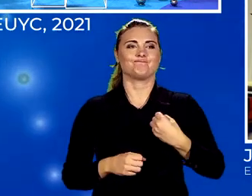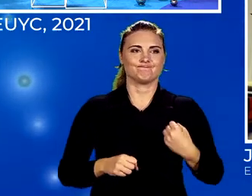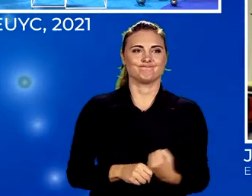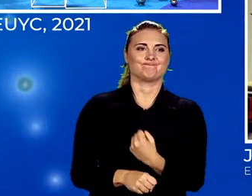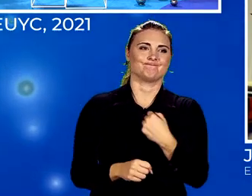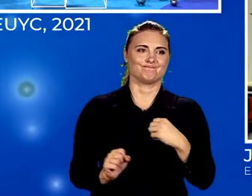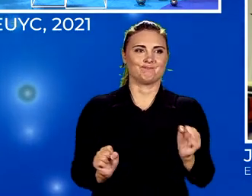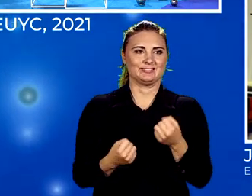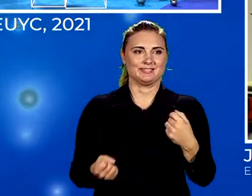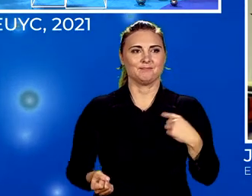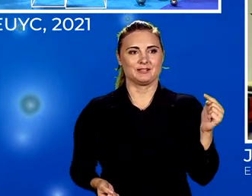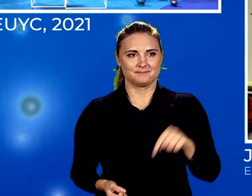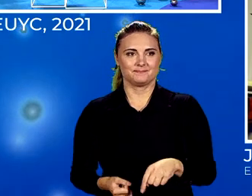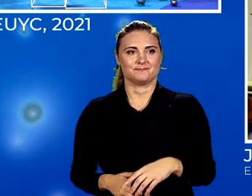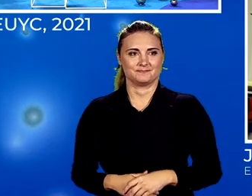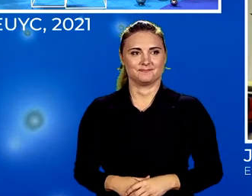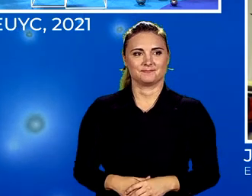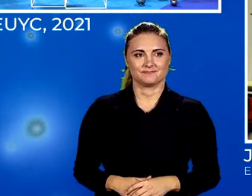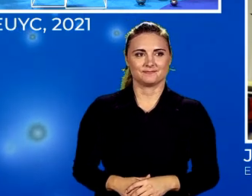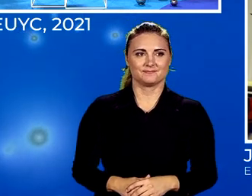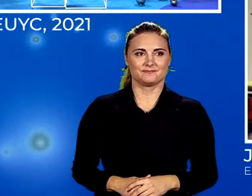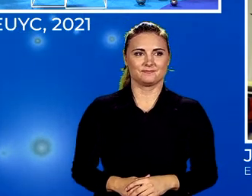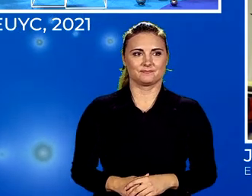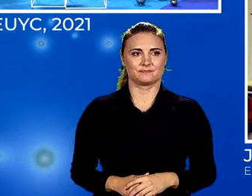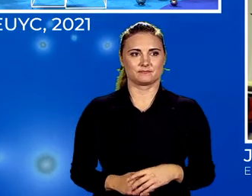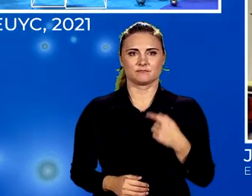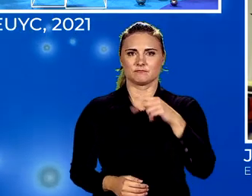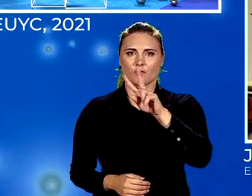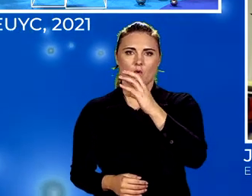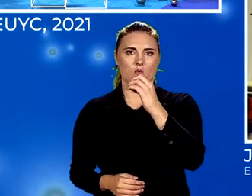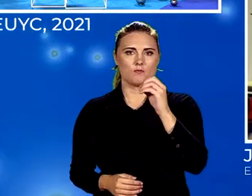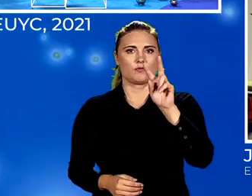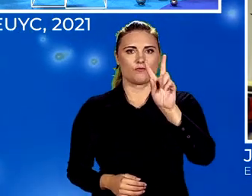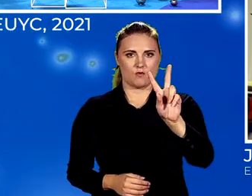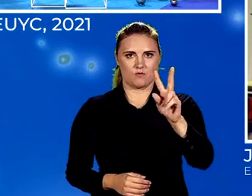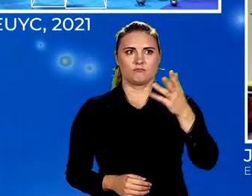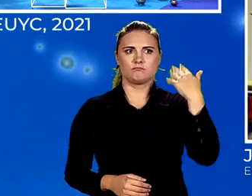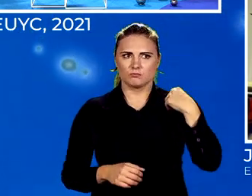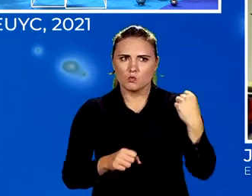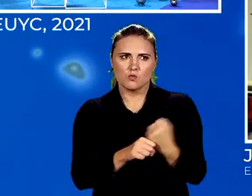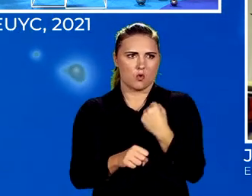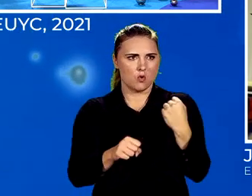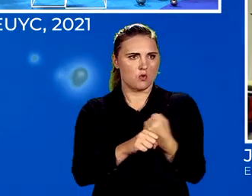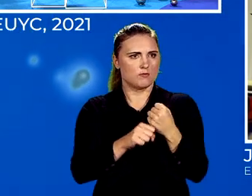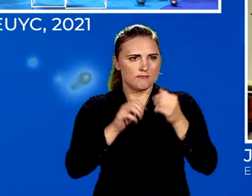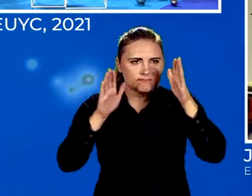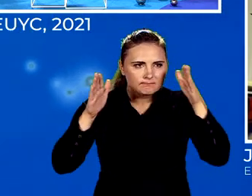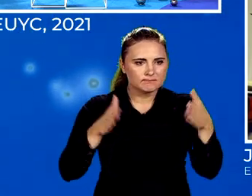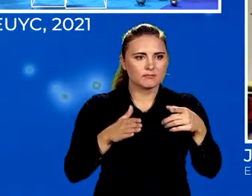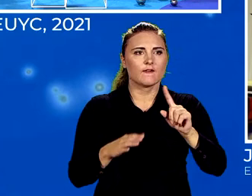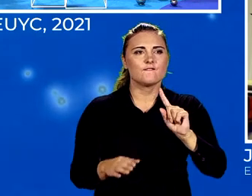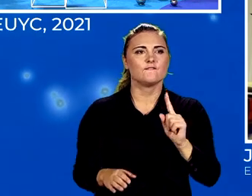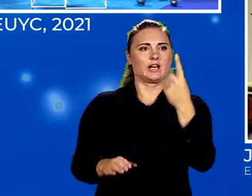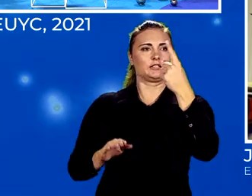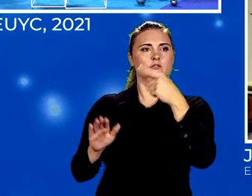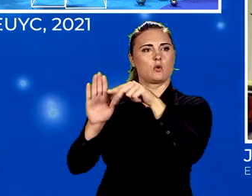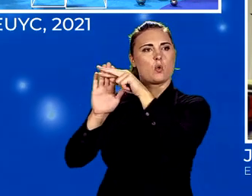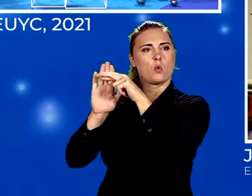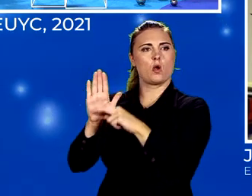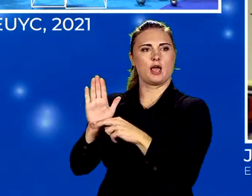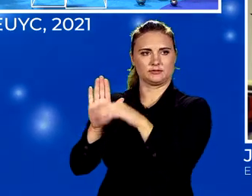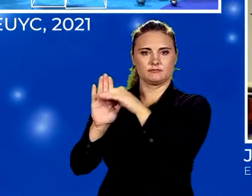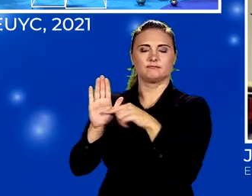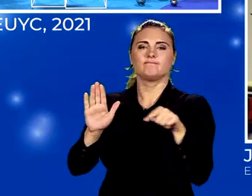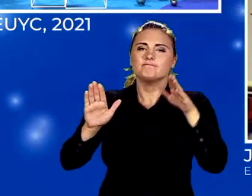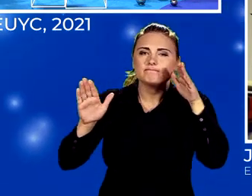youth field that started in 2002. Providing at first a policy framework for EU youth programs implemented since